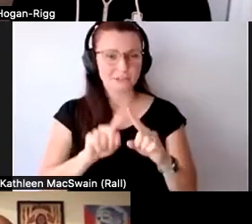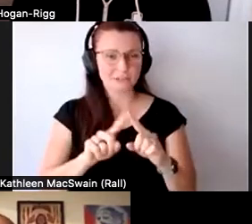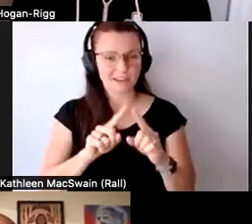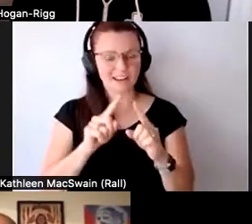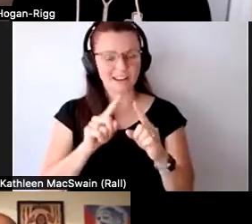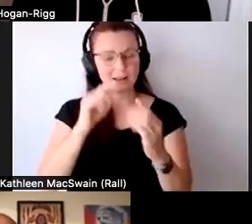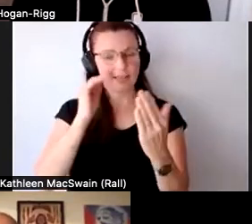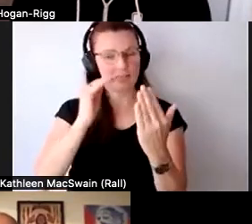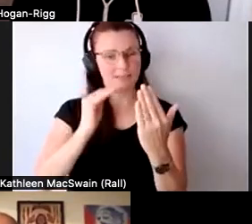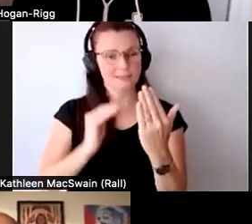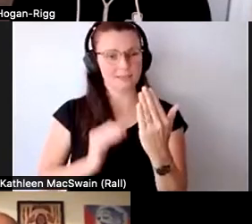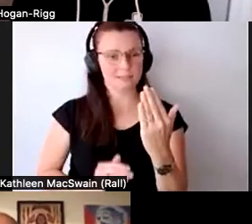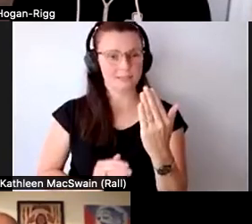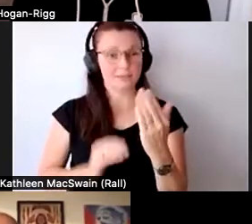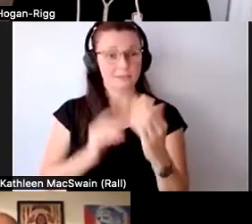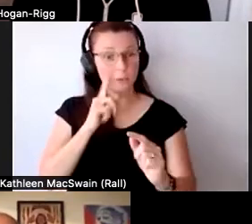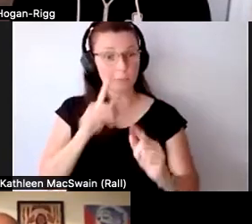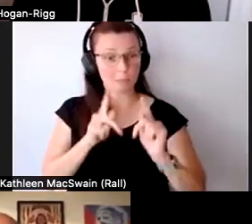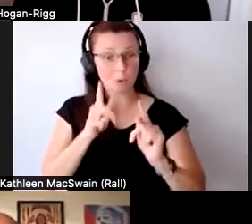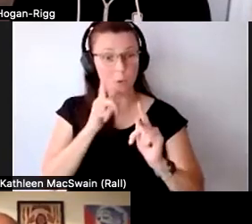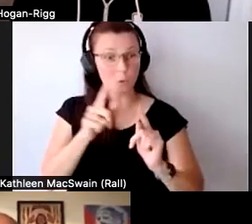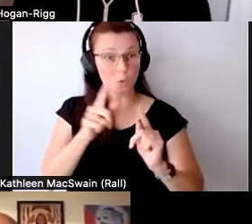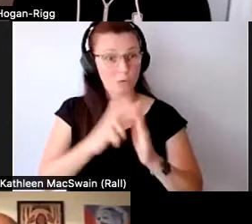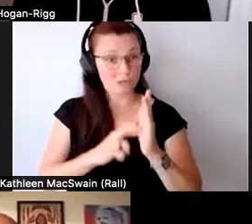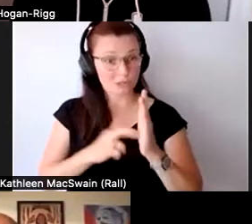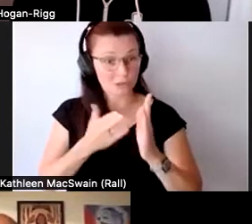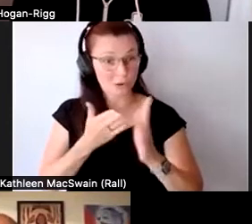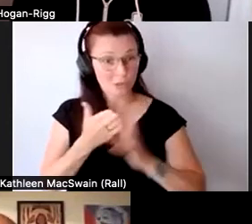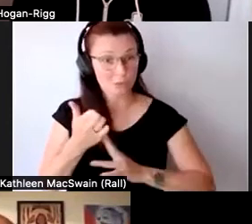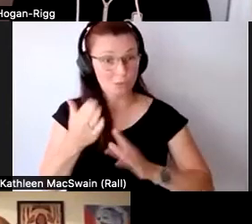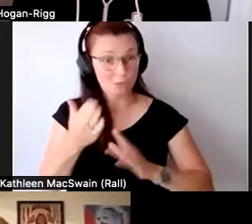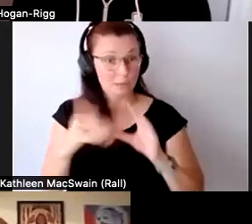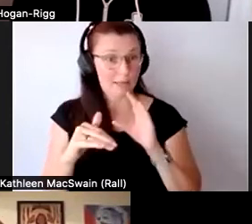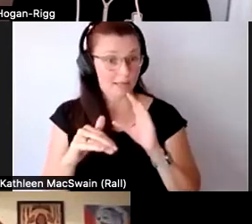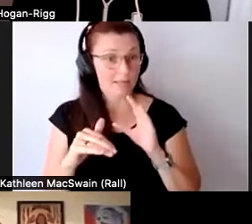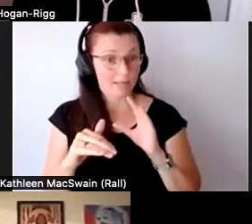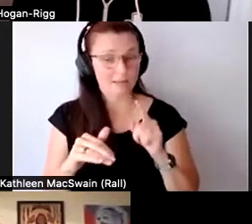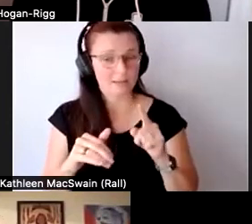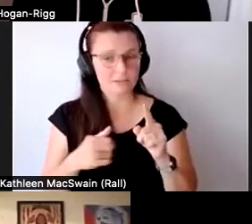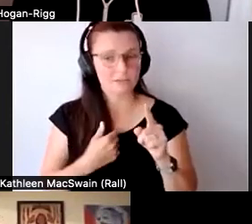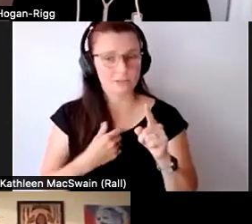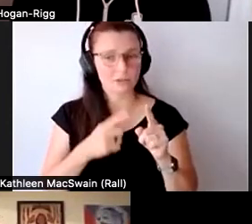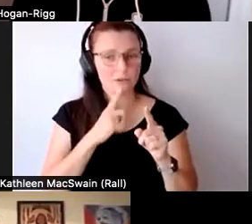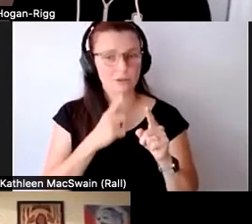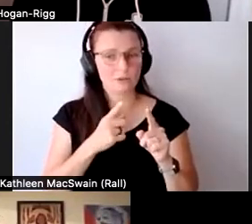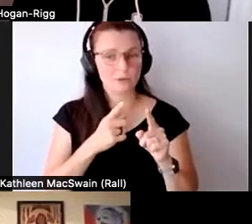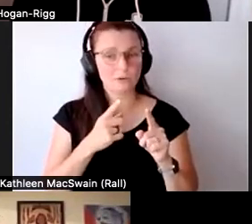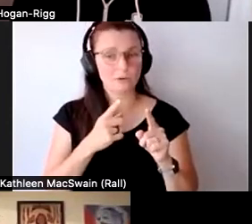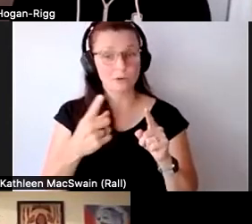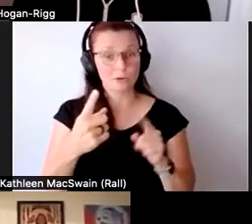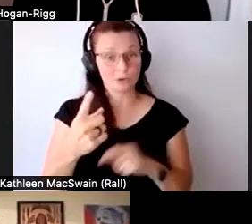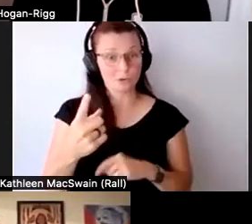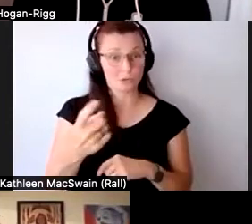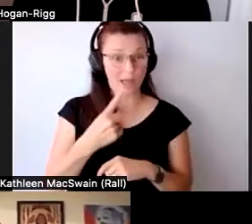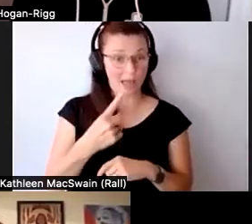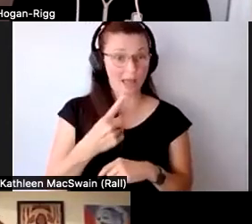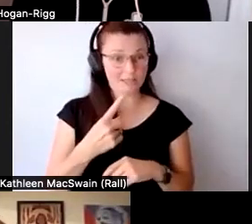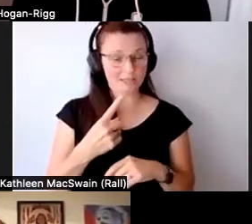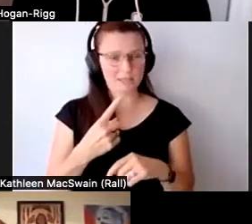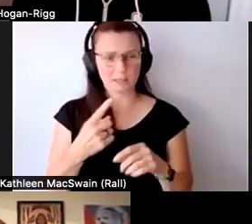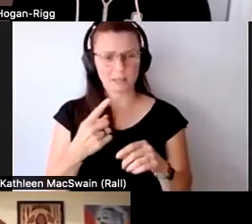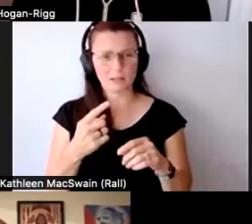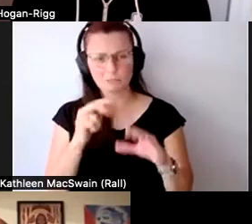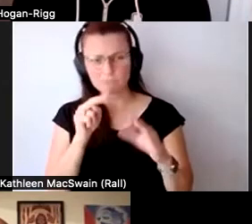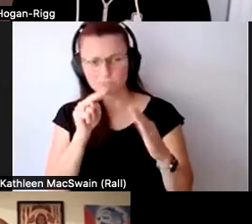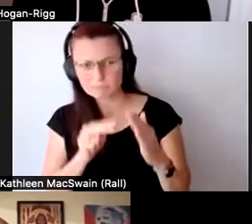through email. So please look forward to that if something that you asked is not addressed. So this